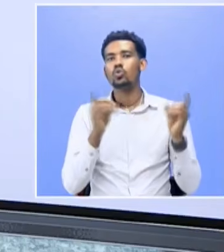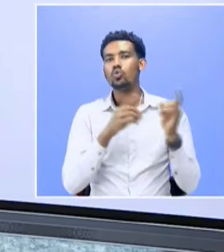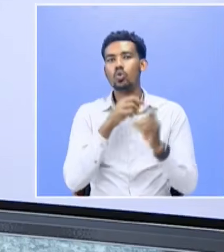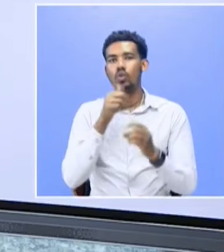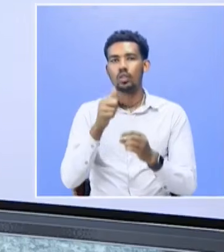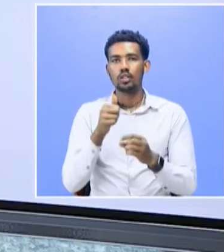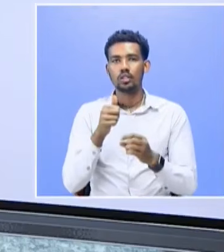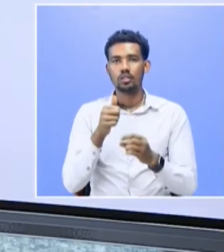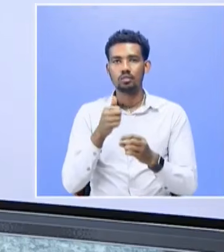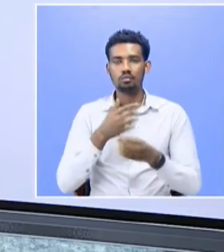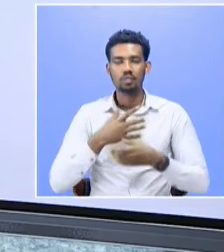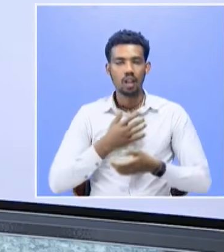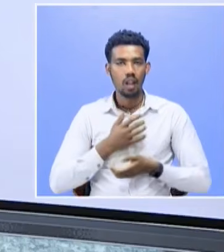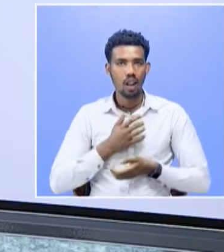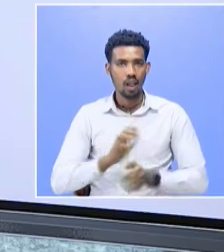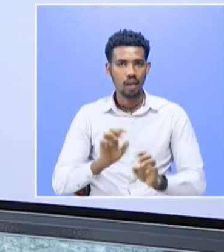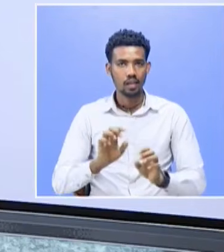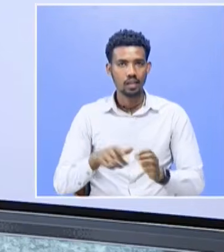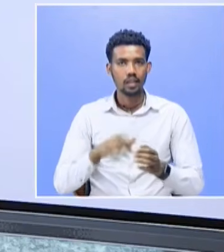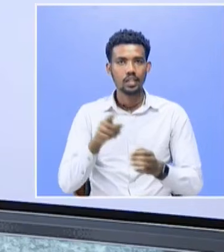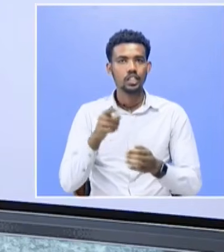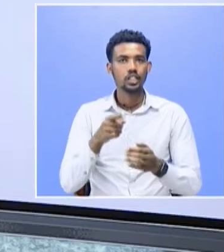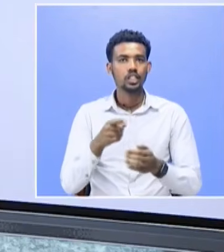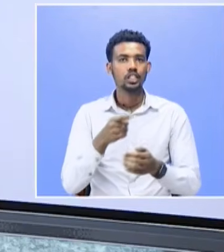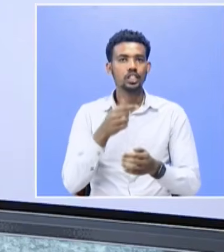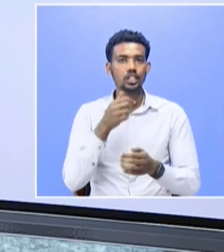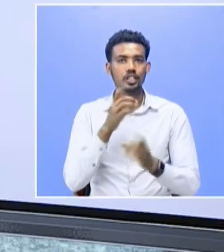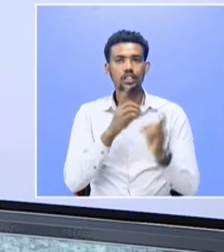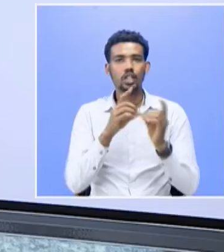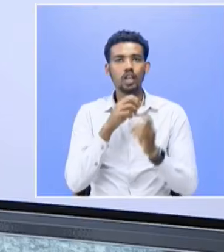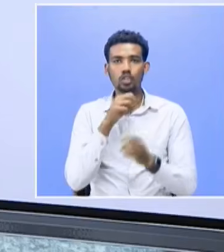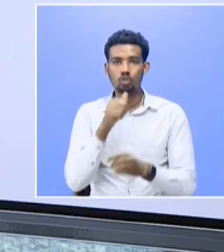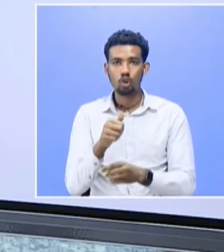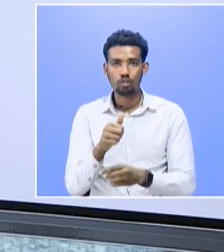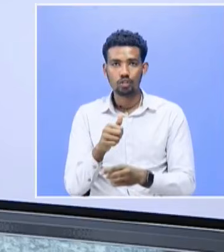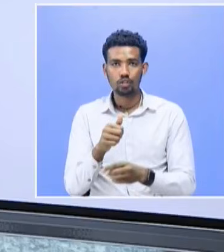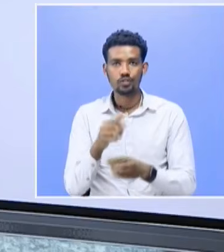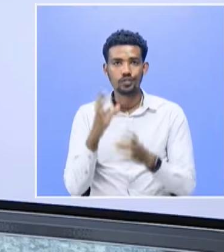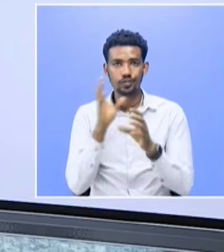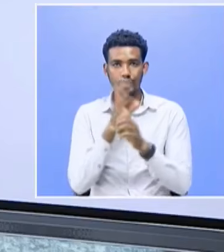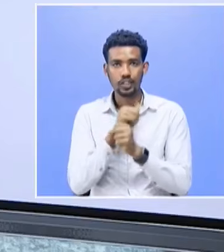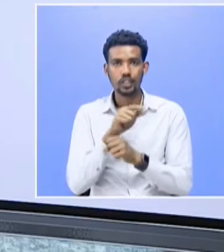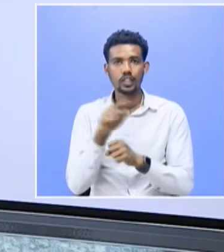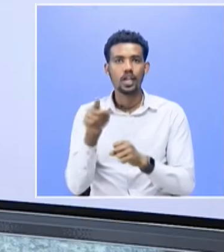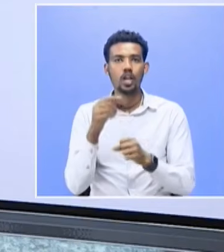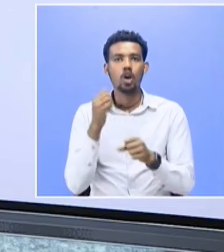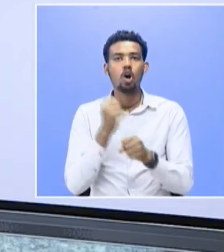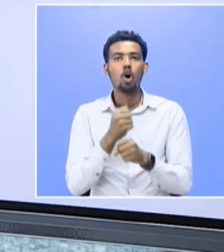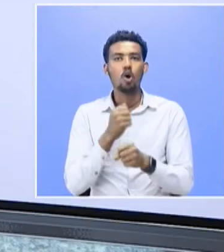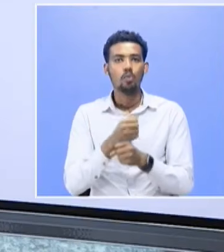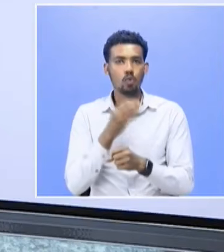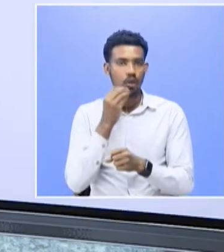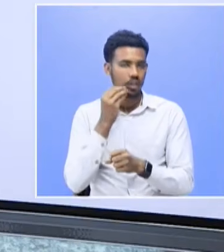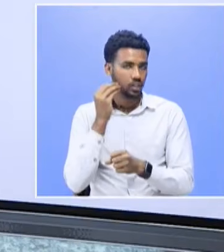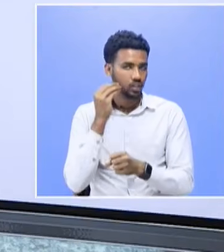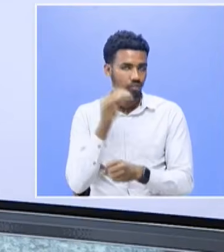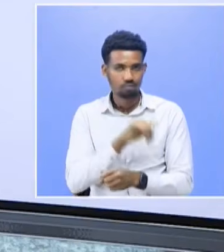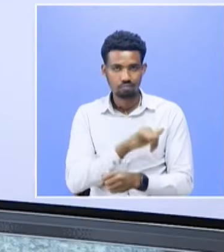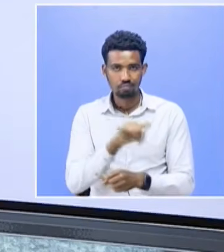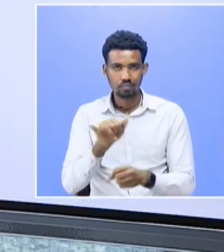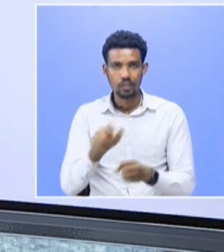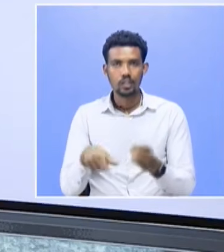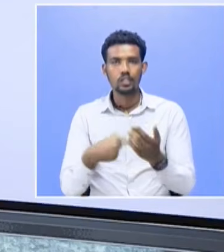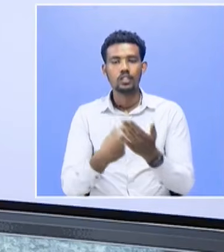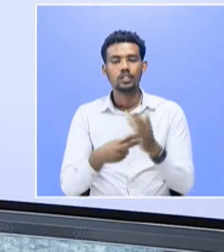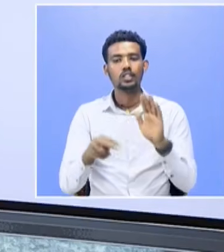does not reading a book. And also, she does not finished her homework also. This